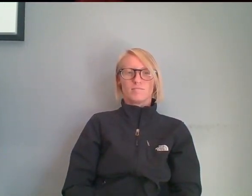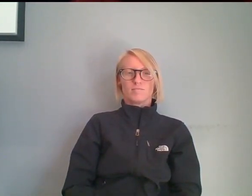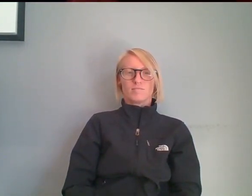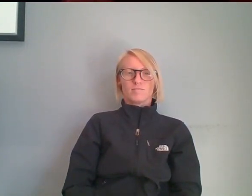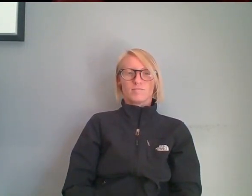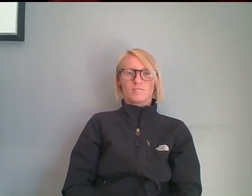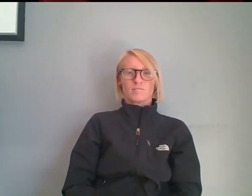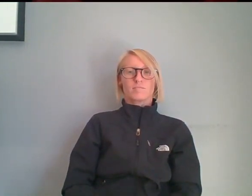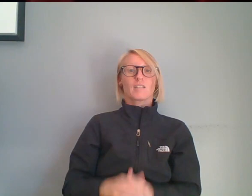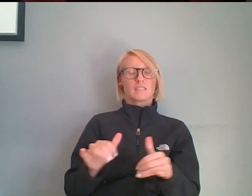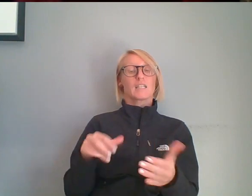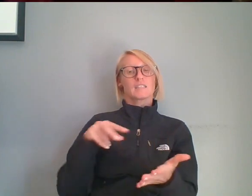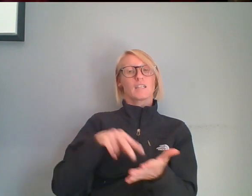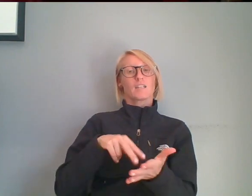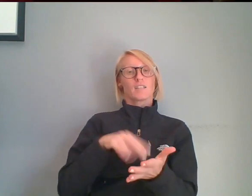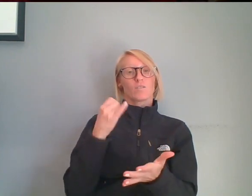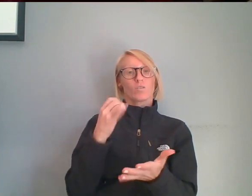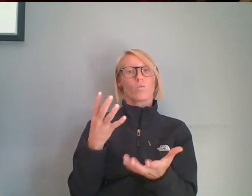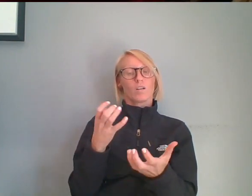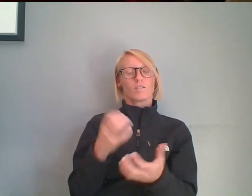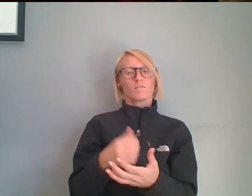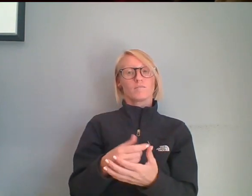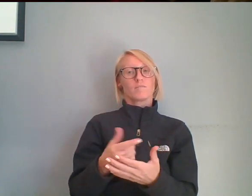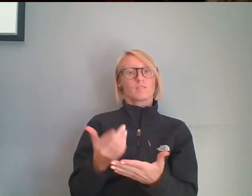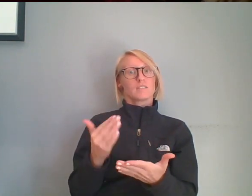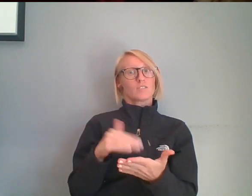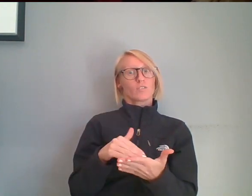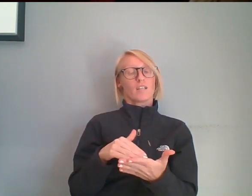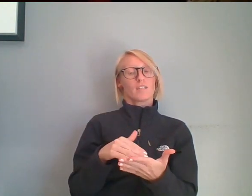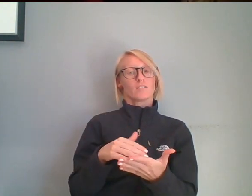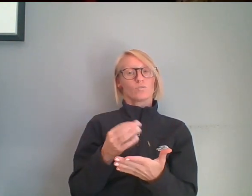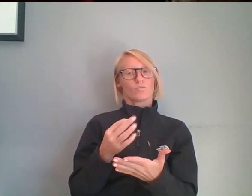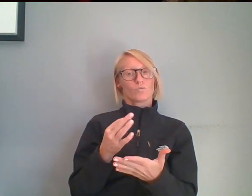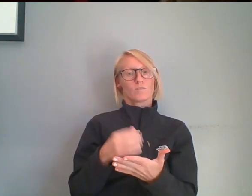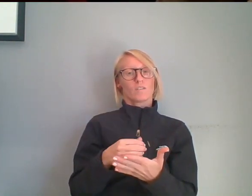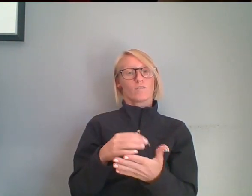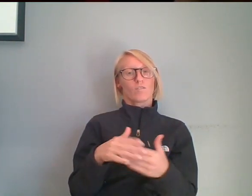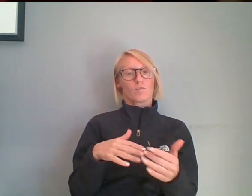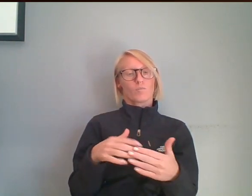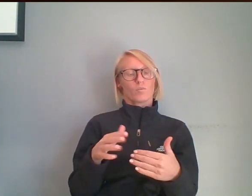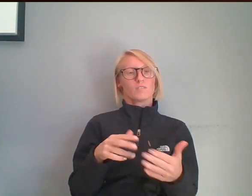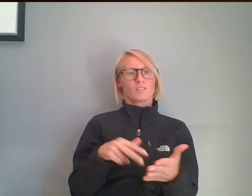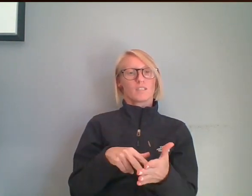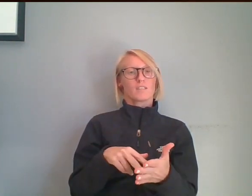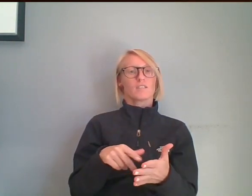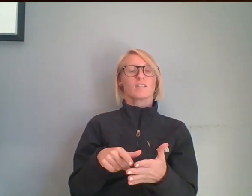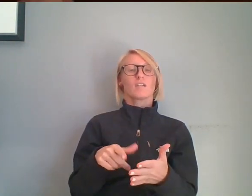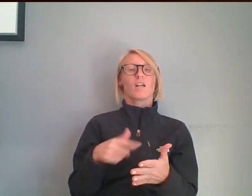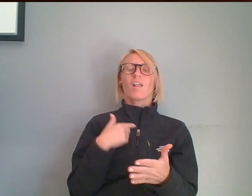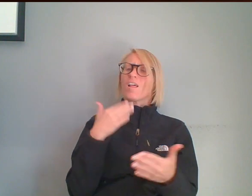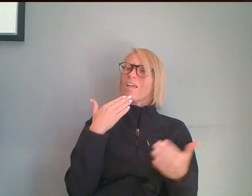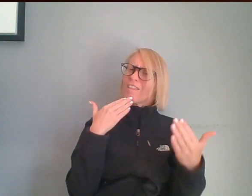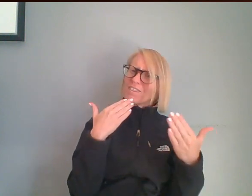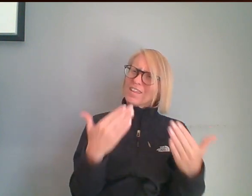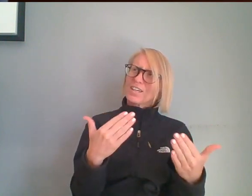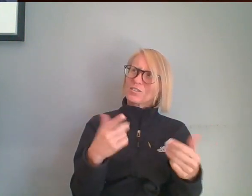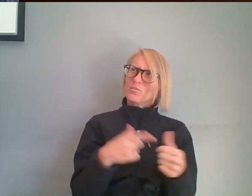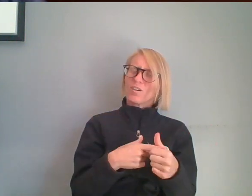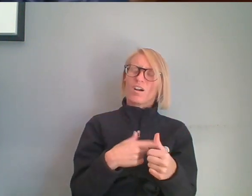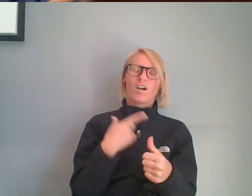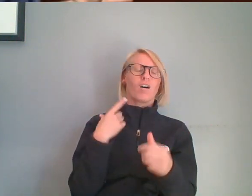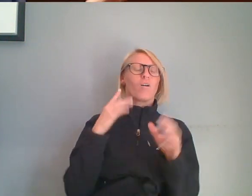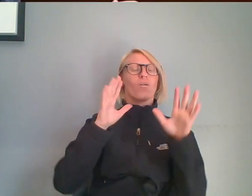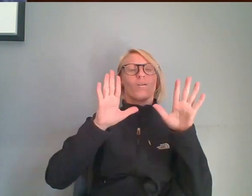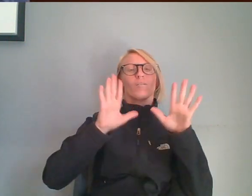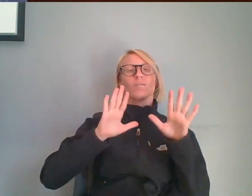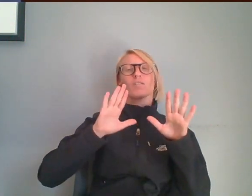You can stay standing because in a mere moments we're going to do it again. So if you're comfortable standing, we're about to do it again. First, thank you. That was wonderful. I heard